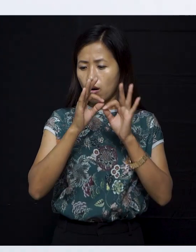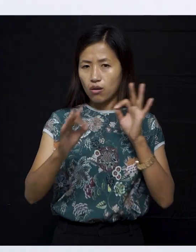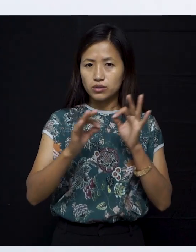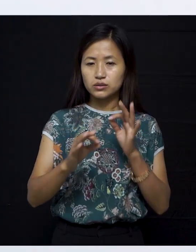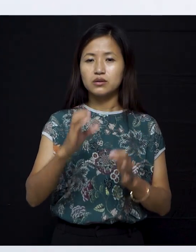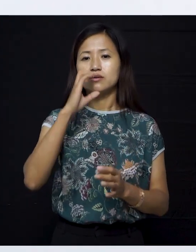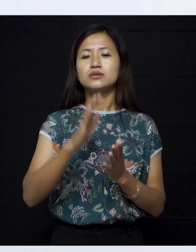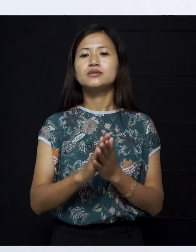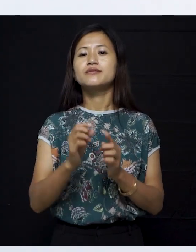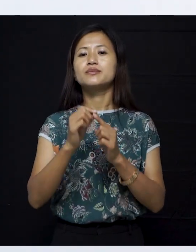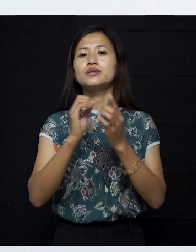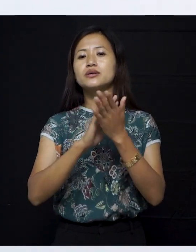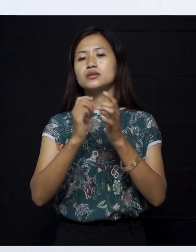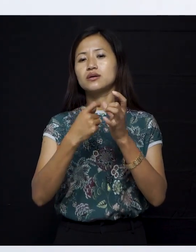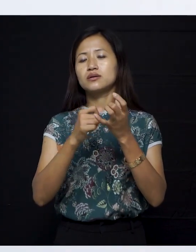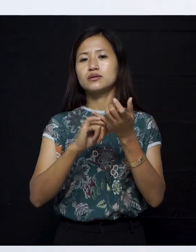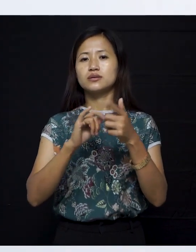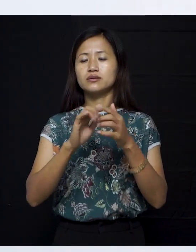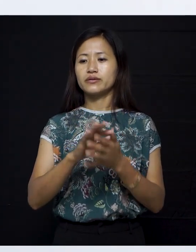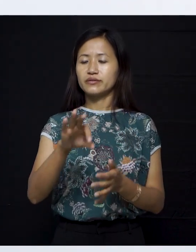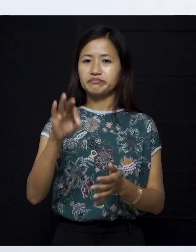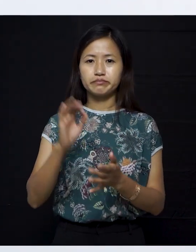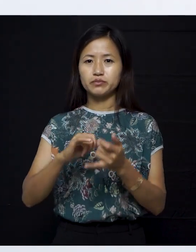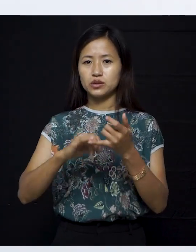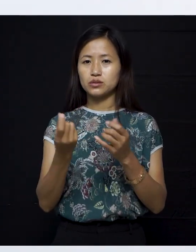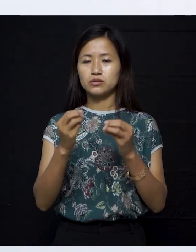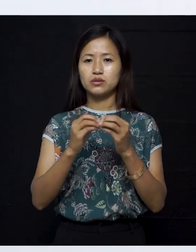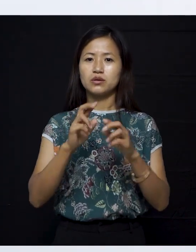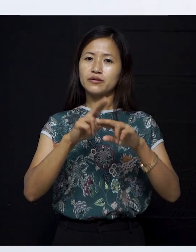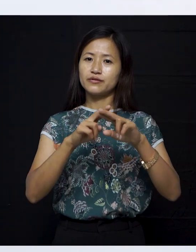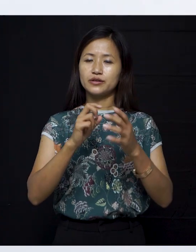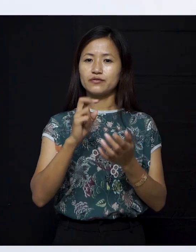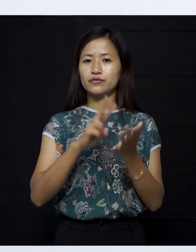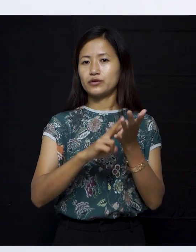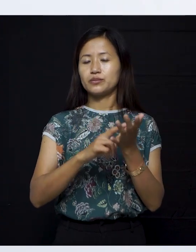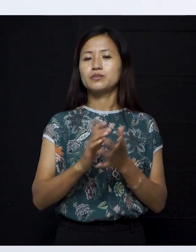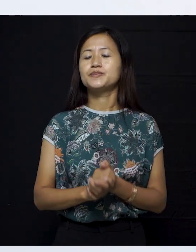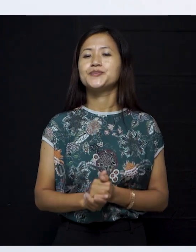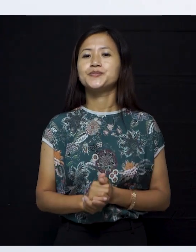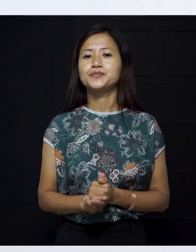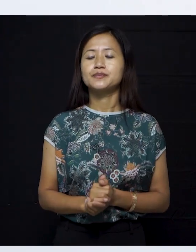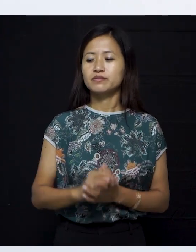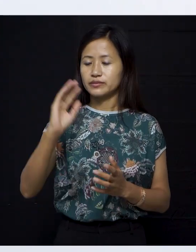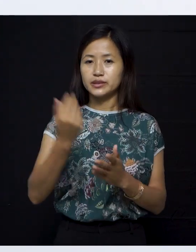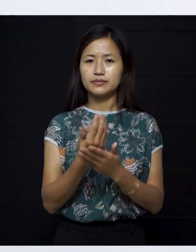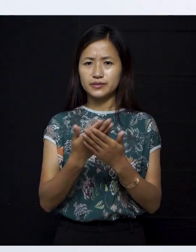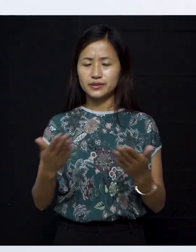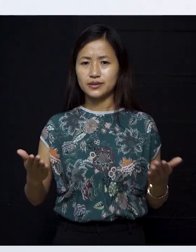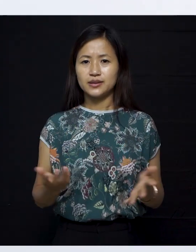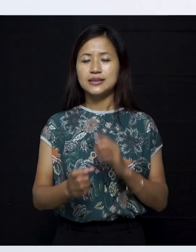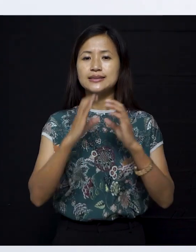in a phrase you will not find a subject and you will not find a finite verb. Finite verbs is something that we always